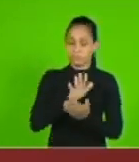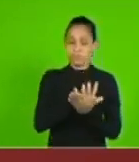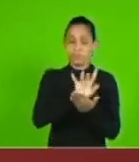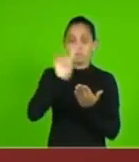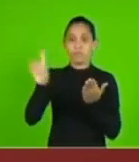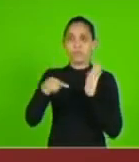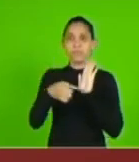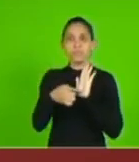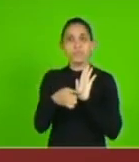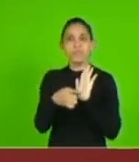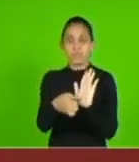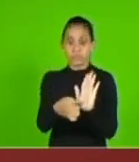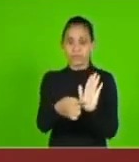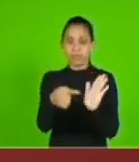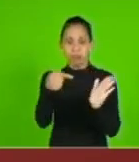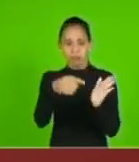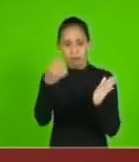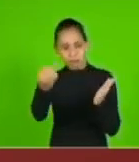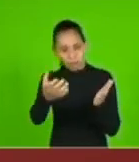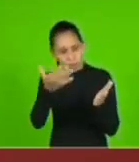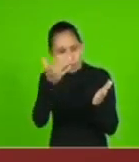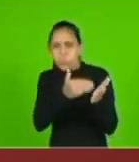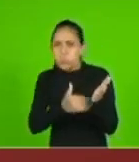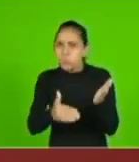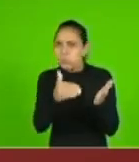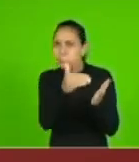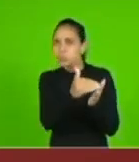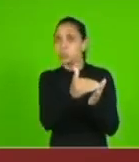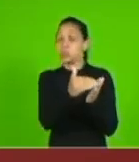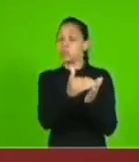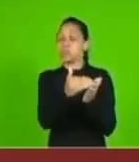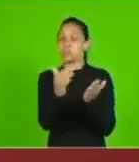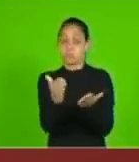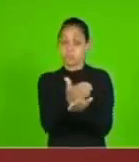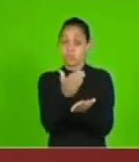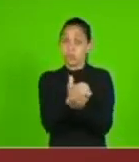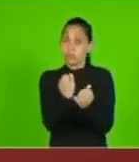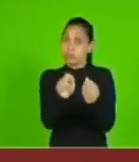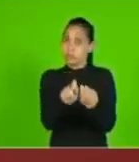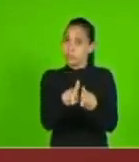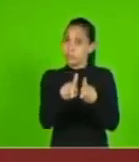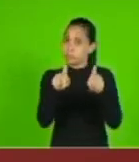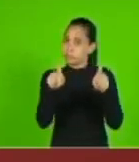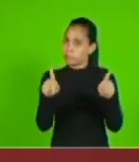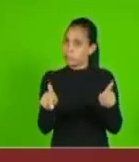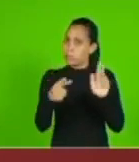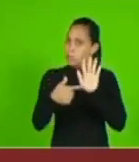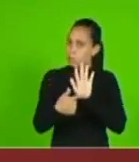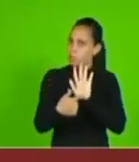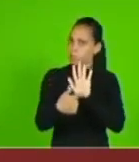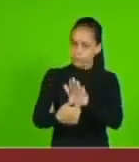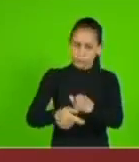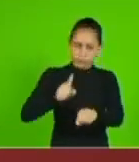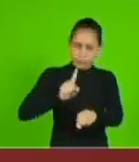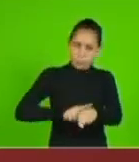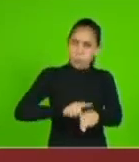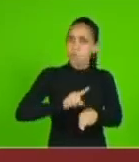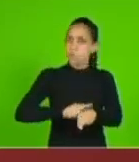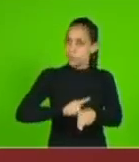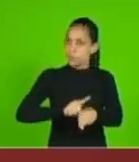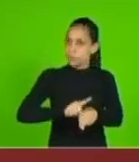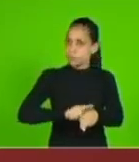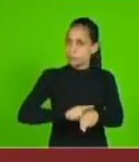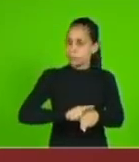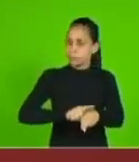shows everything for us. And in Revelations we will see that there it speaks of a moment,